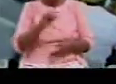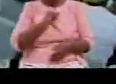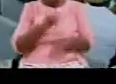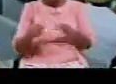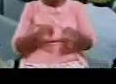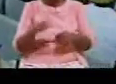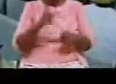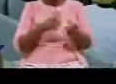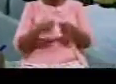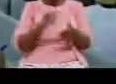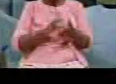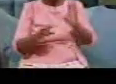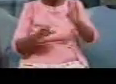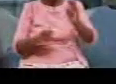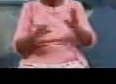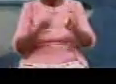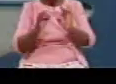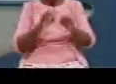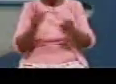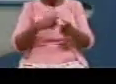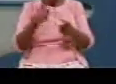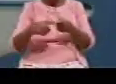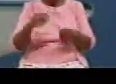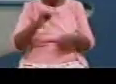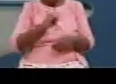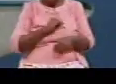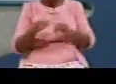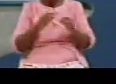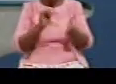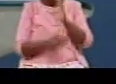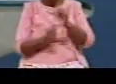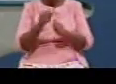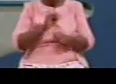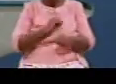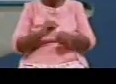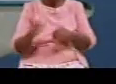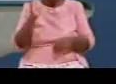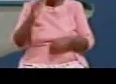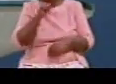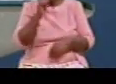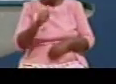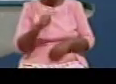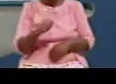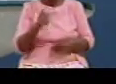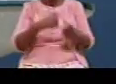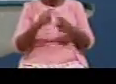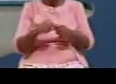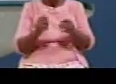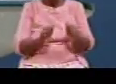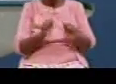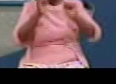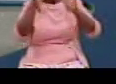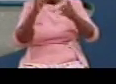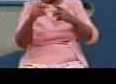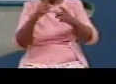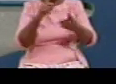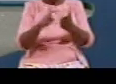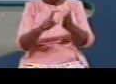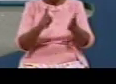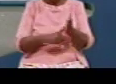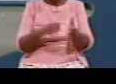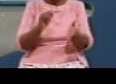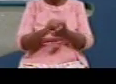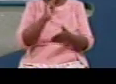do that which I would not, I consent unto the law that it is good. Then verse 17 says,